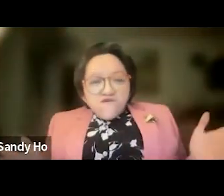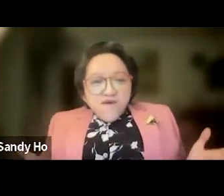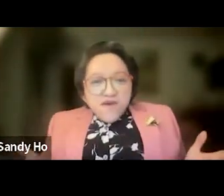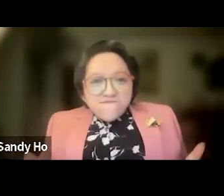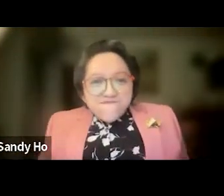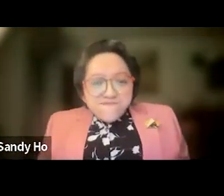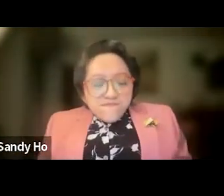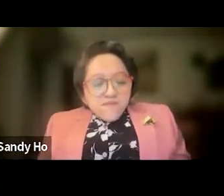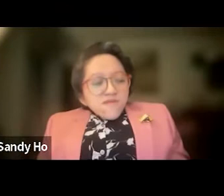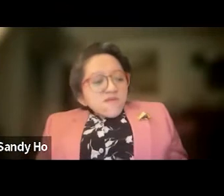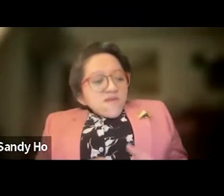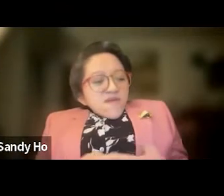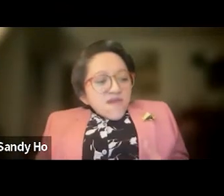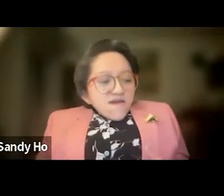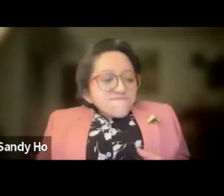first school photo.